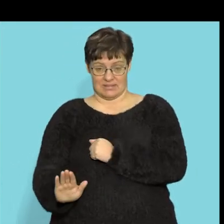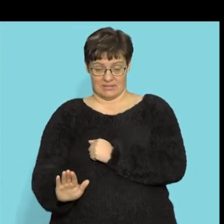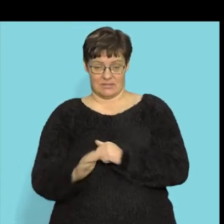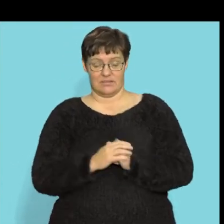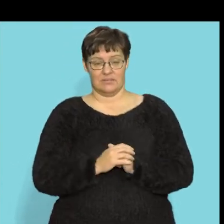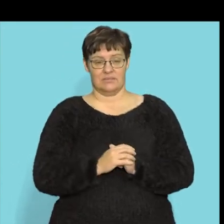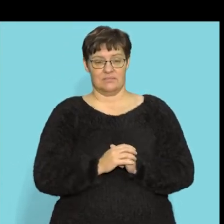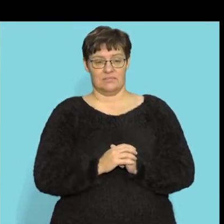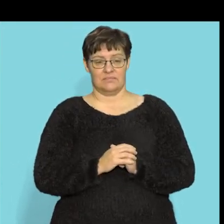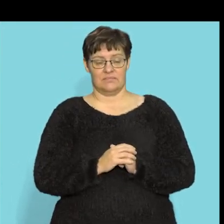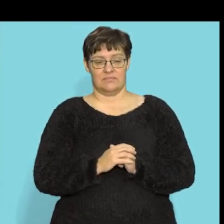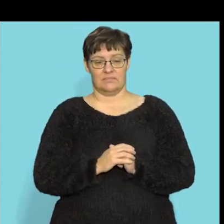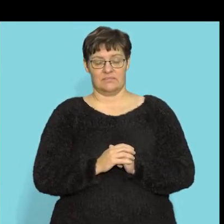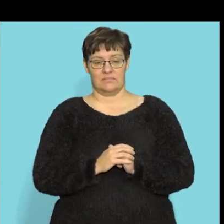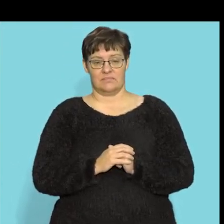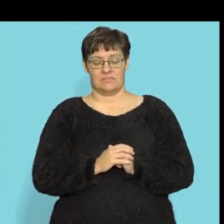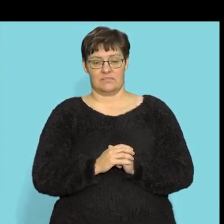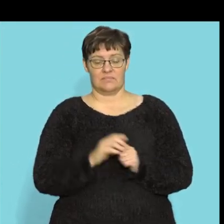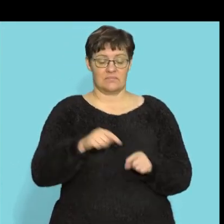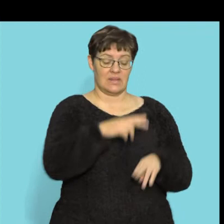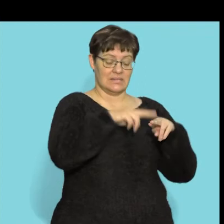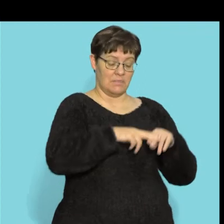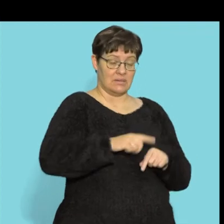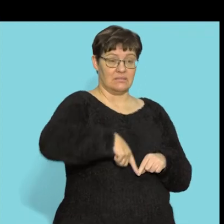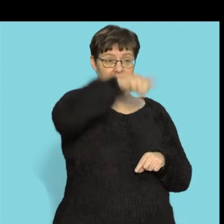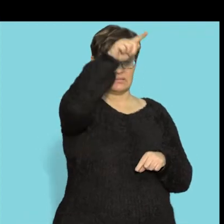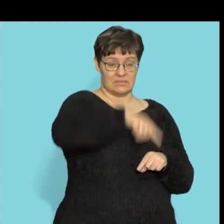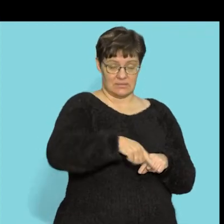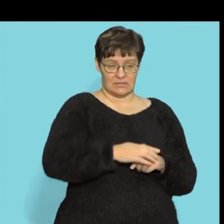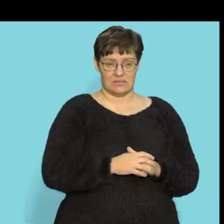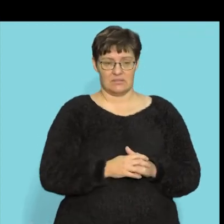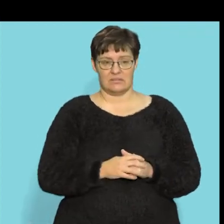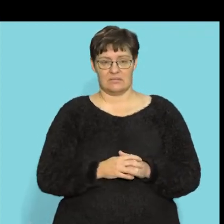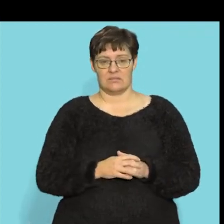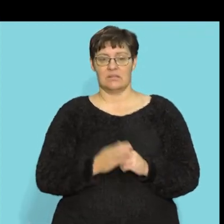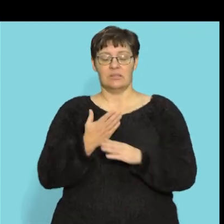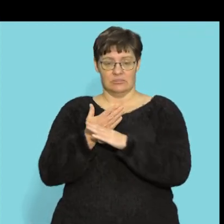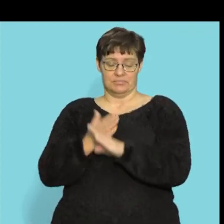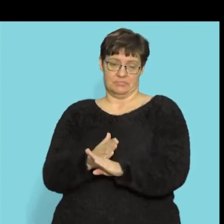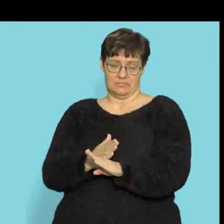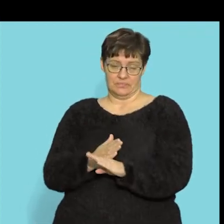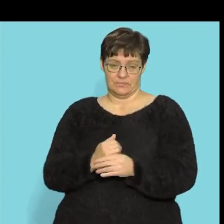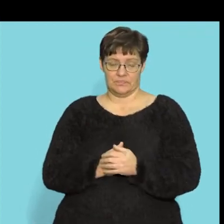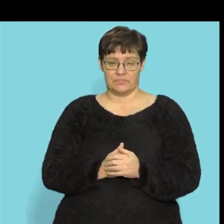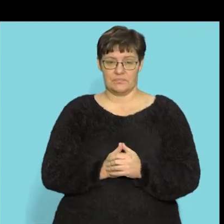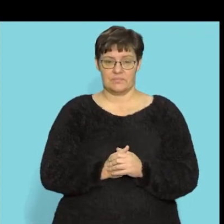So that's our independent variable. And then our dependent variable is